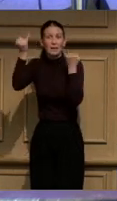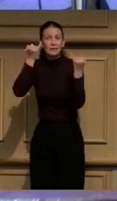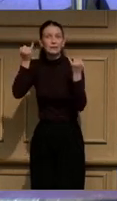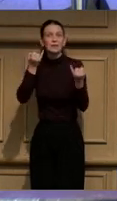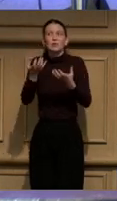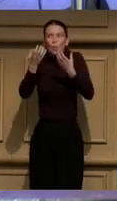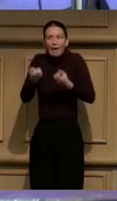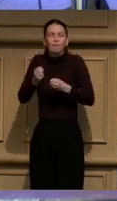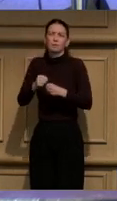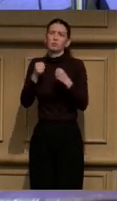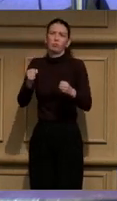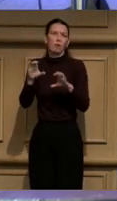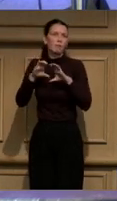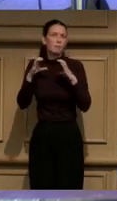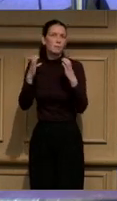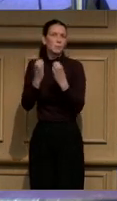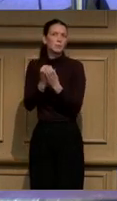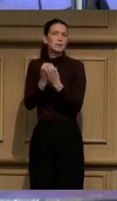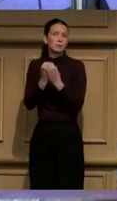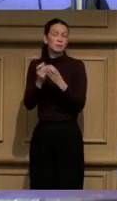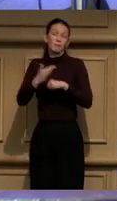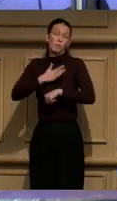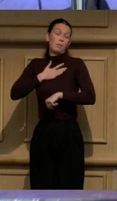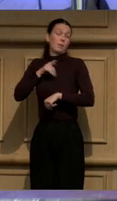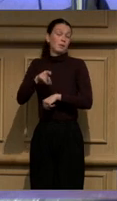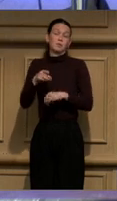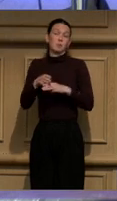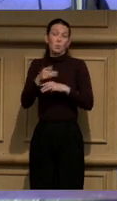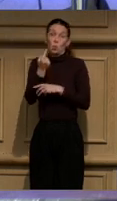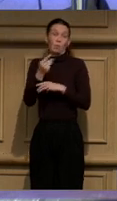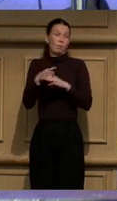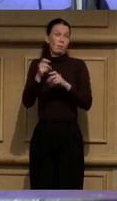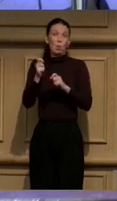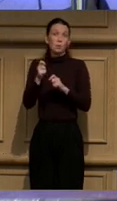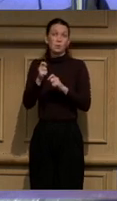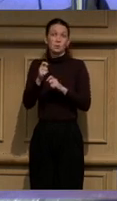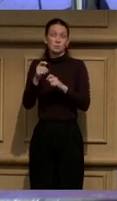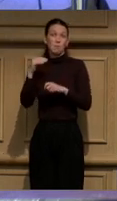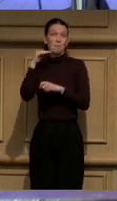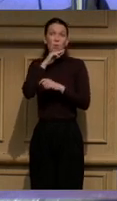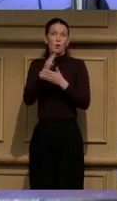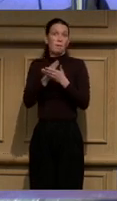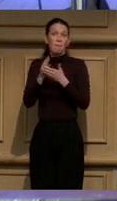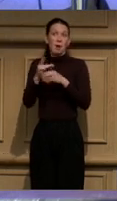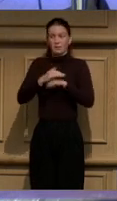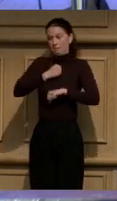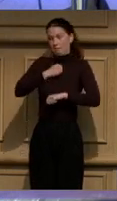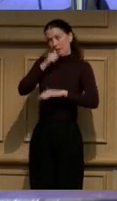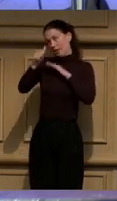community, I guess. Mm. And that's definitely been, for me, the most significant thing that's come out of